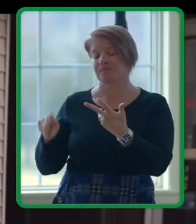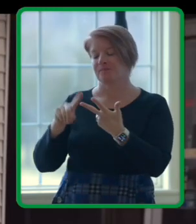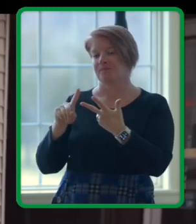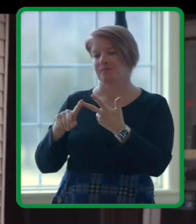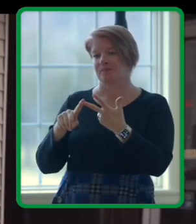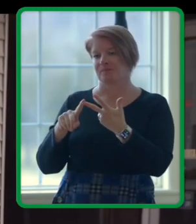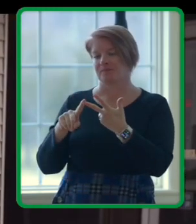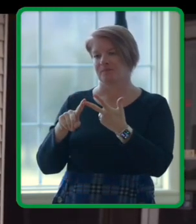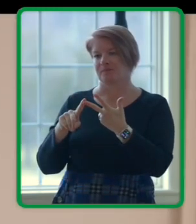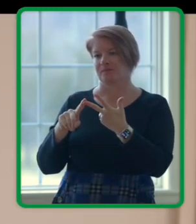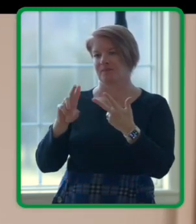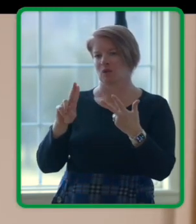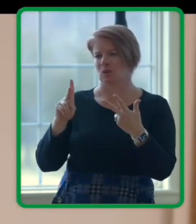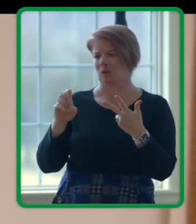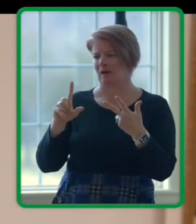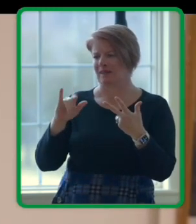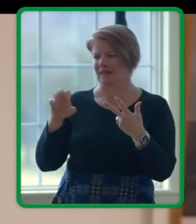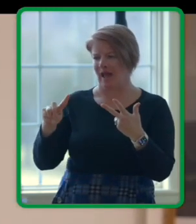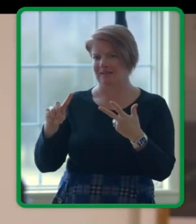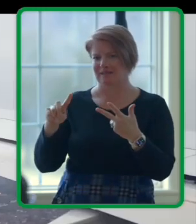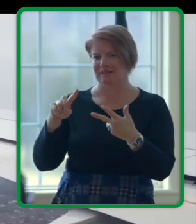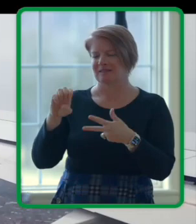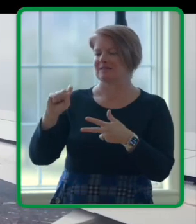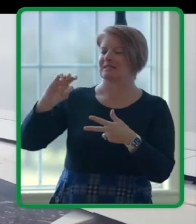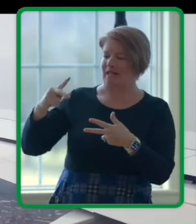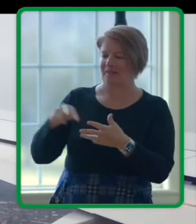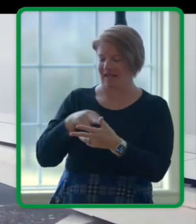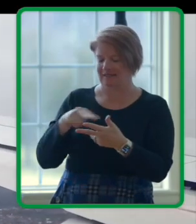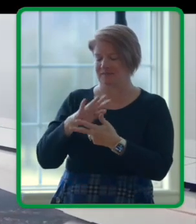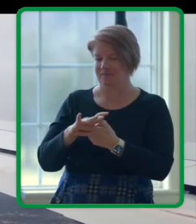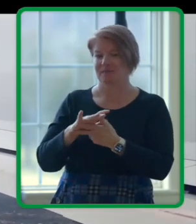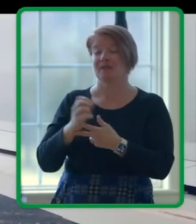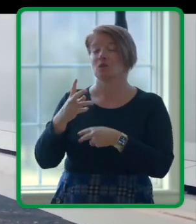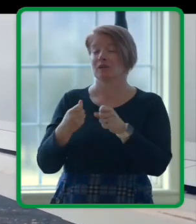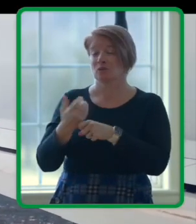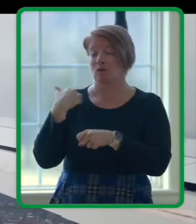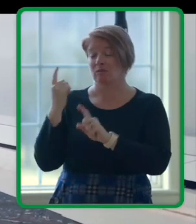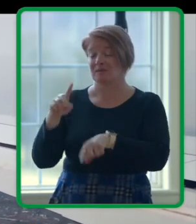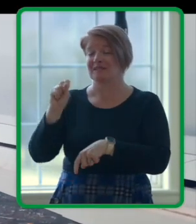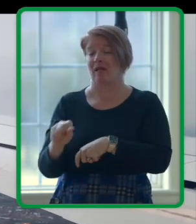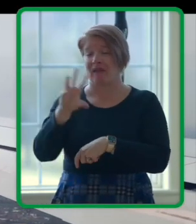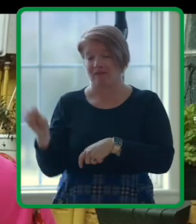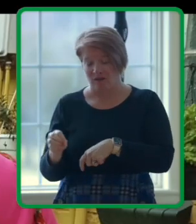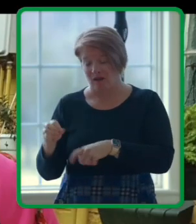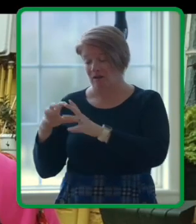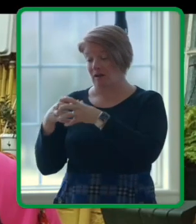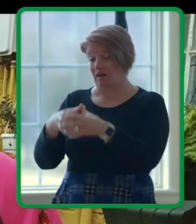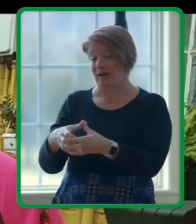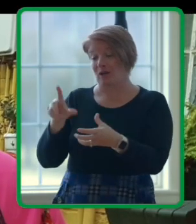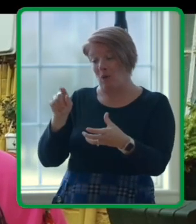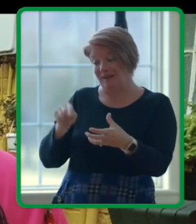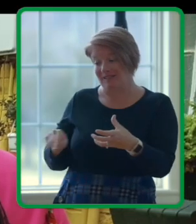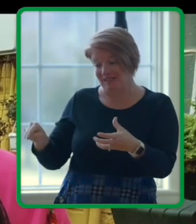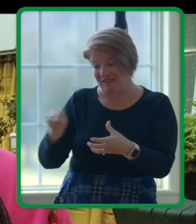Alive Step Dance and Drumline. A few years ago, we traveled to Johannesburg, South Africa with 20 of the